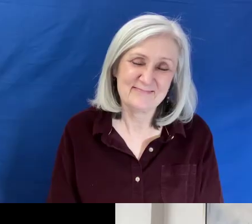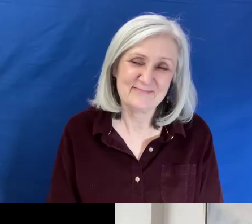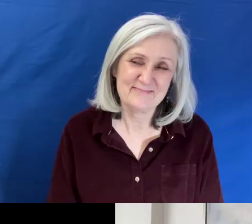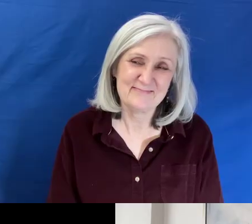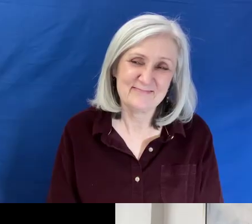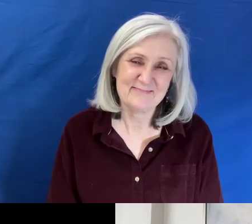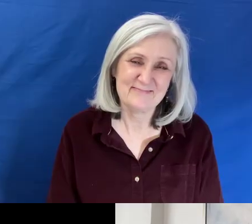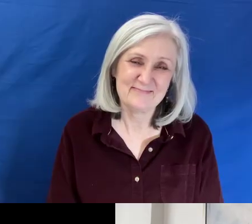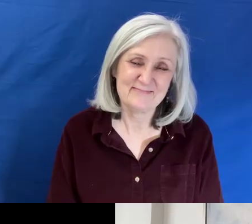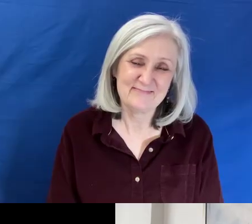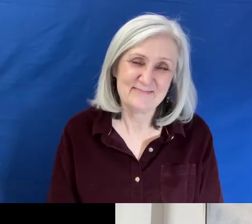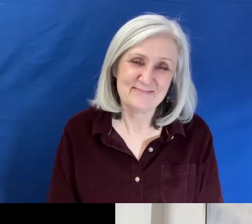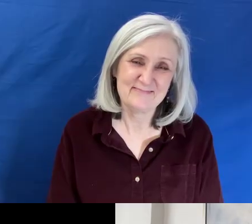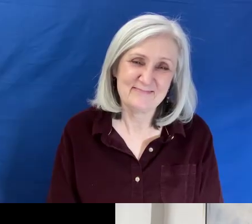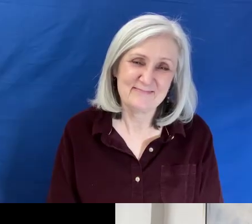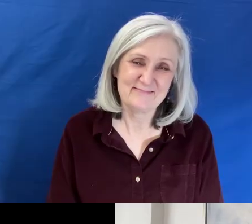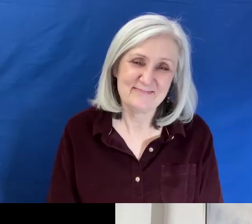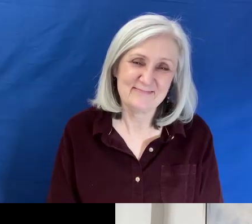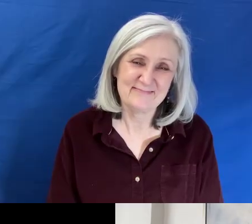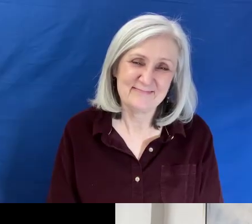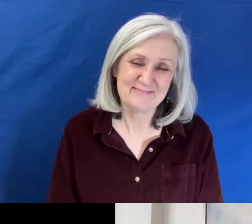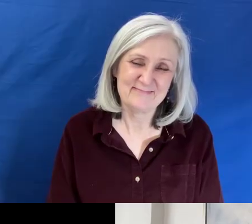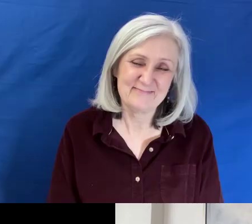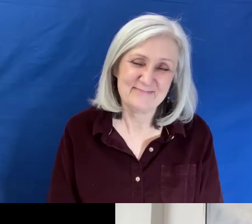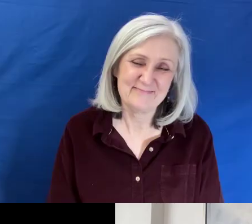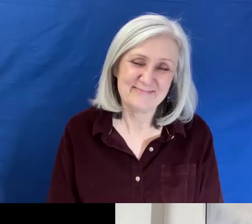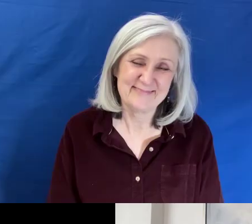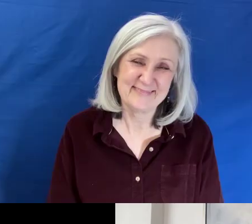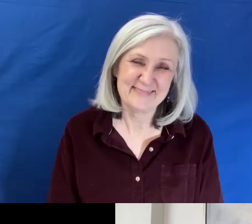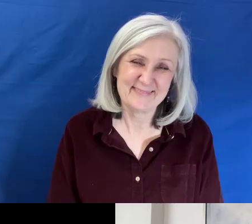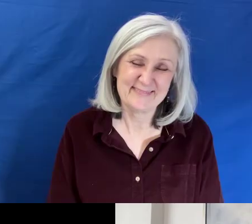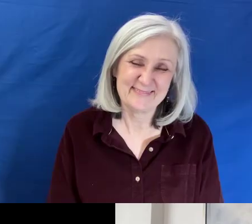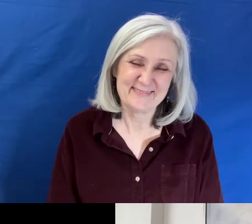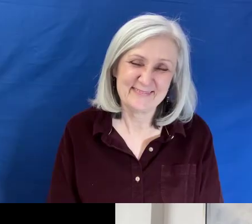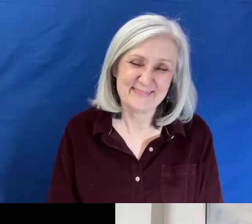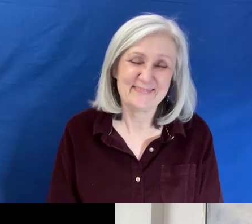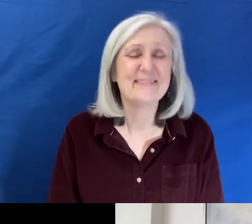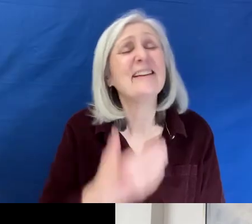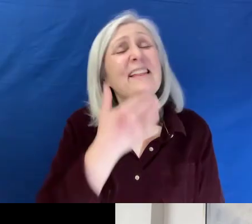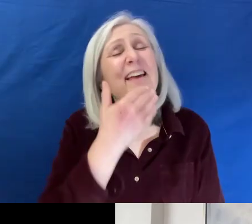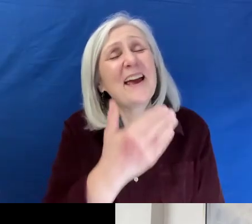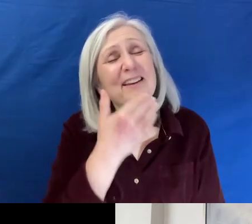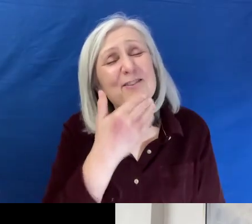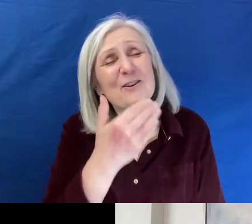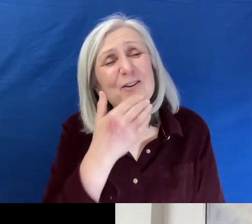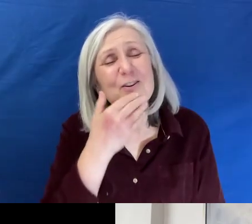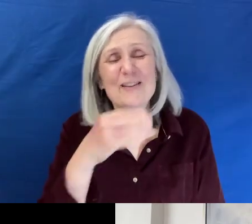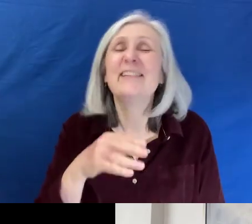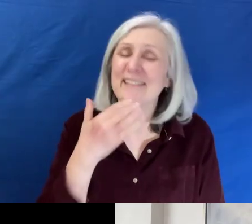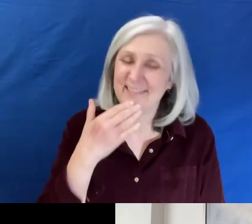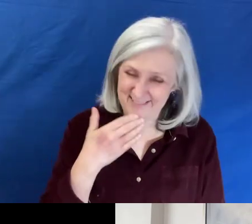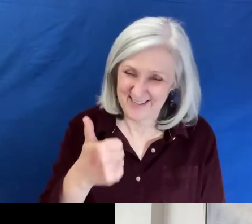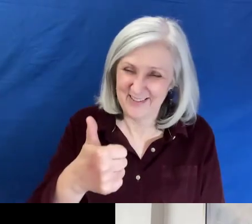thank you so much for watching us. Have a great night. Thank you, Denny, so much. Thank you. Thank you. A Thank you, wonderful Peggy.